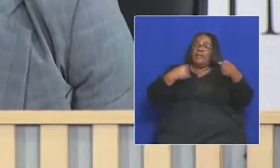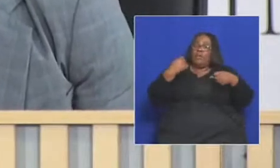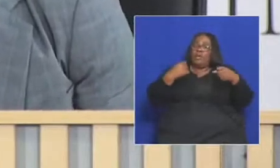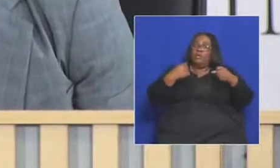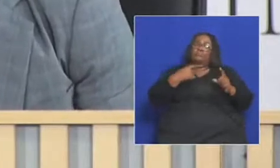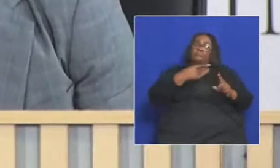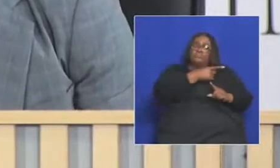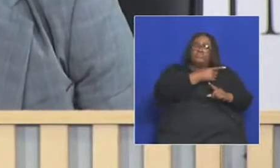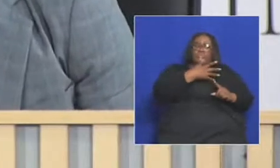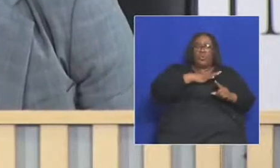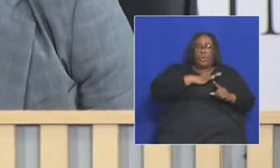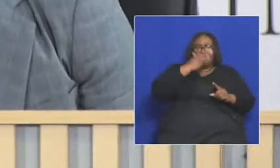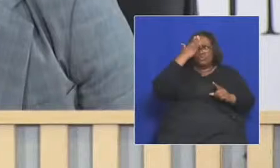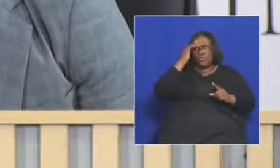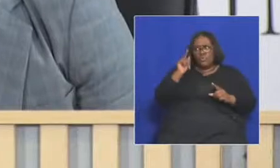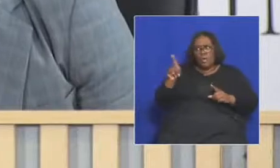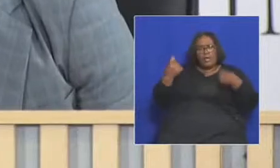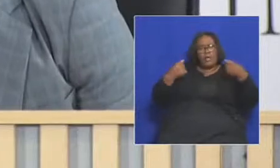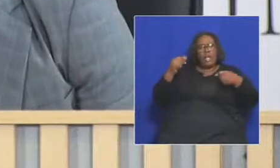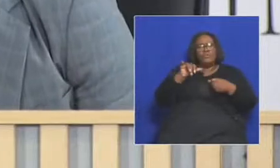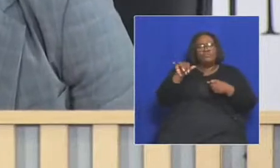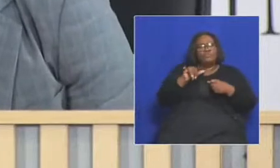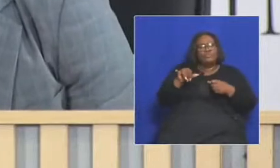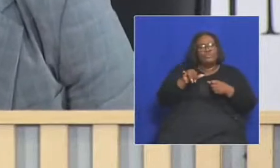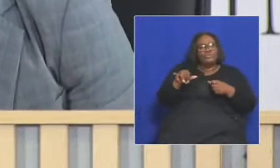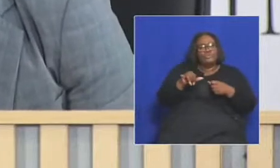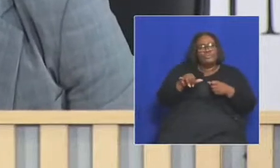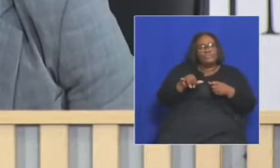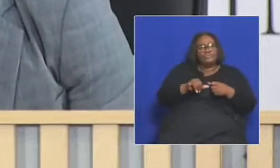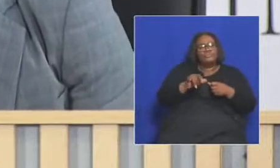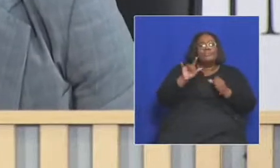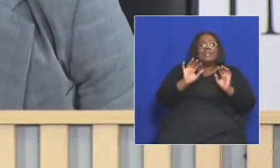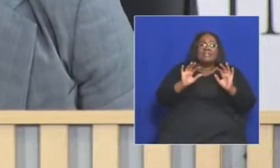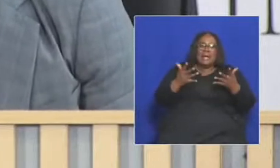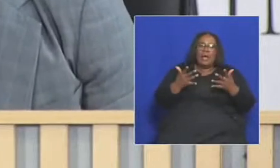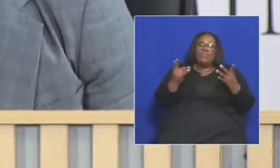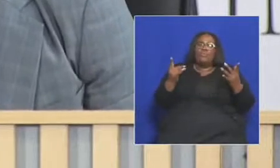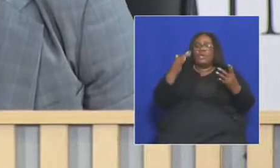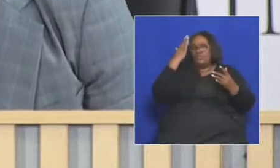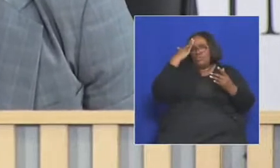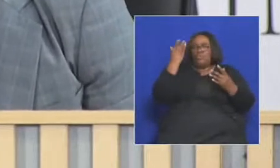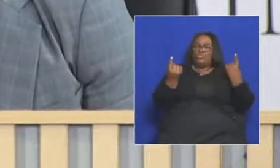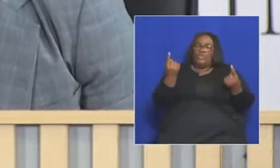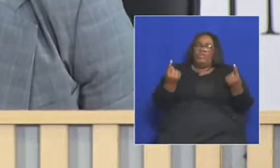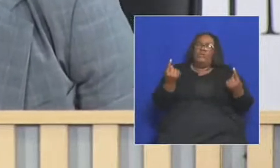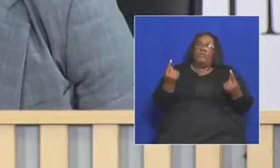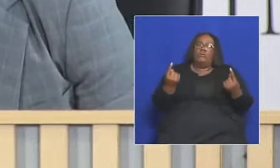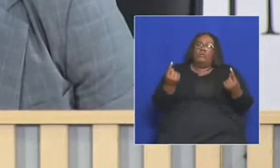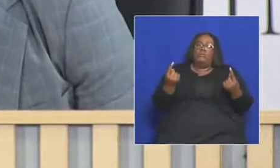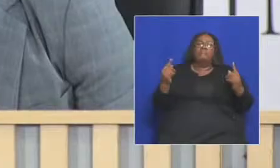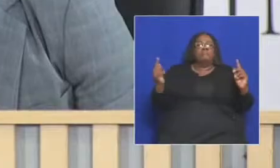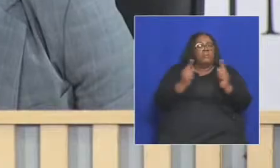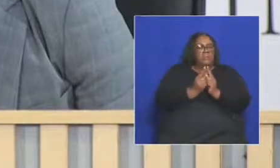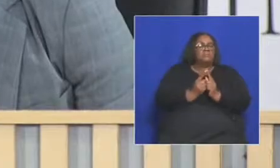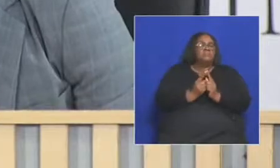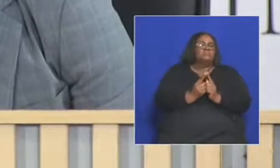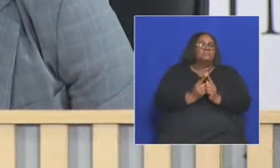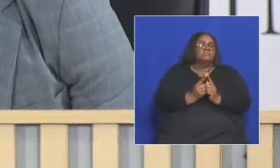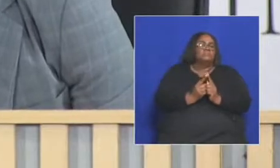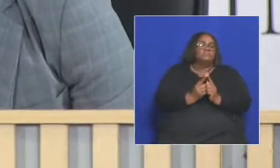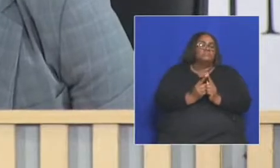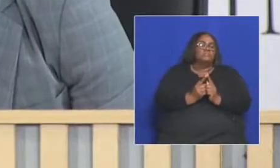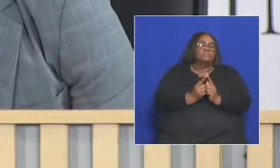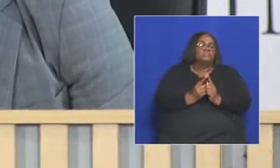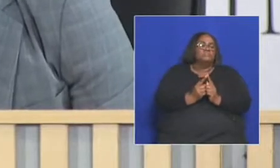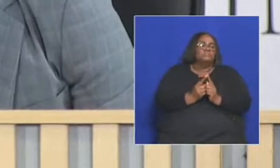is he selling, and then that's when they got to know that, and he ended